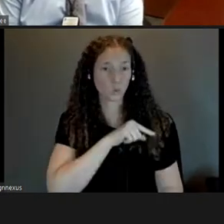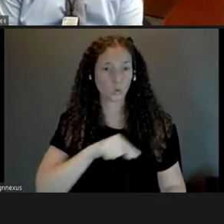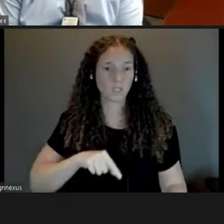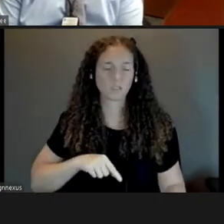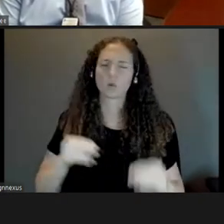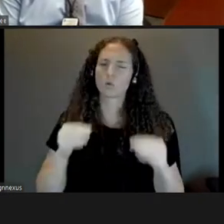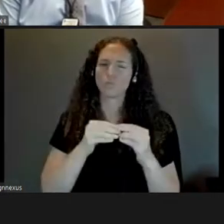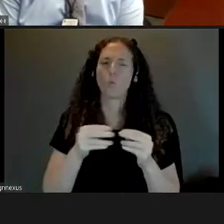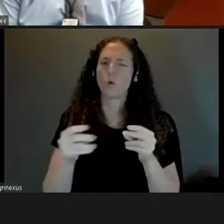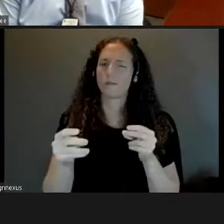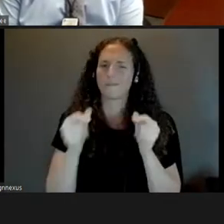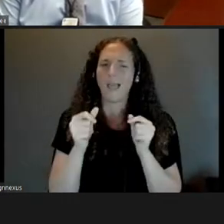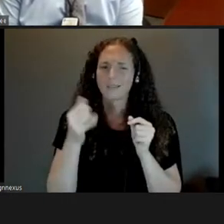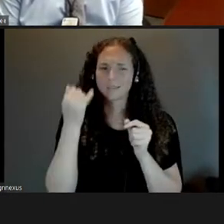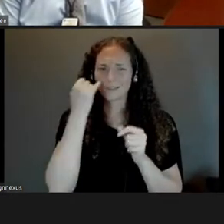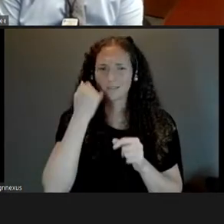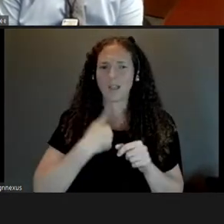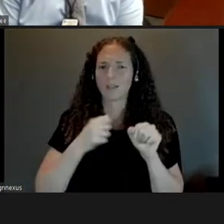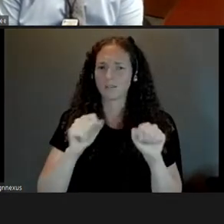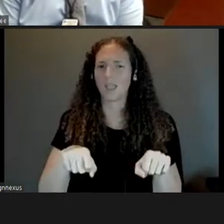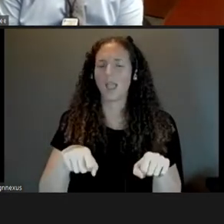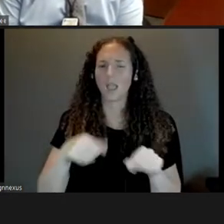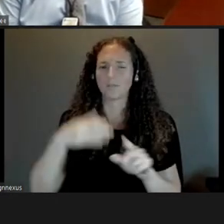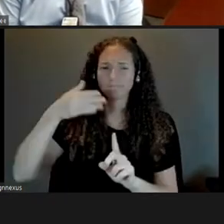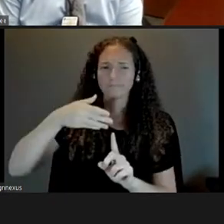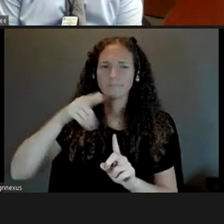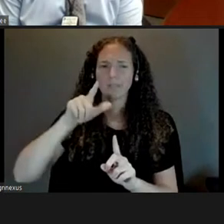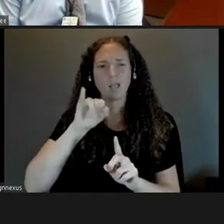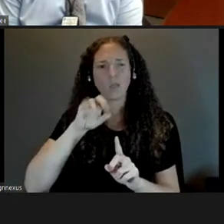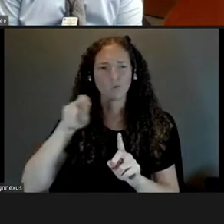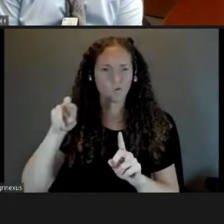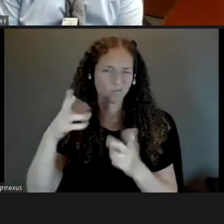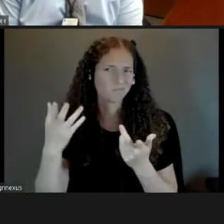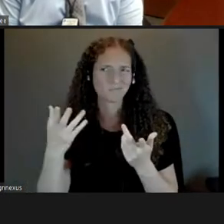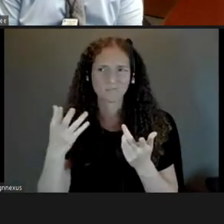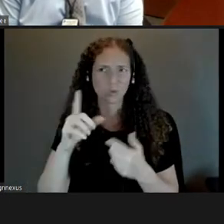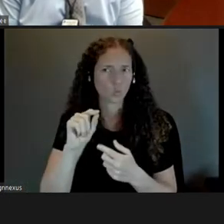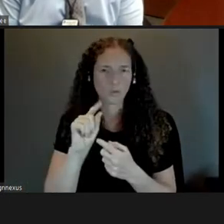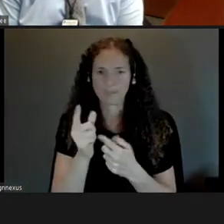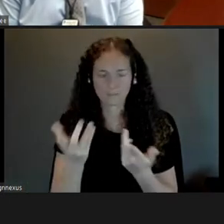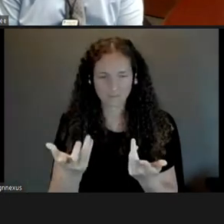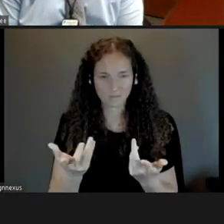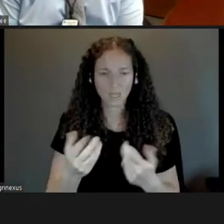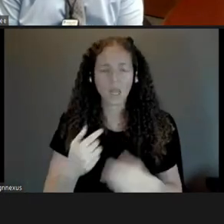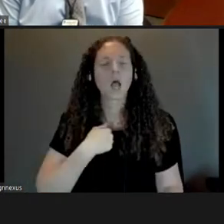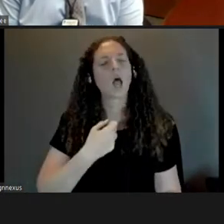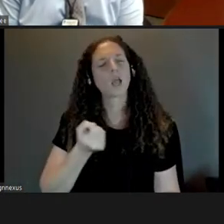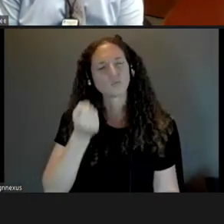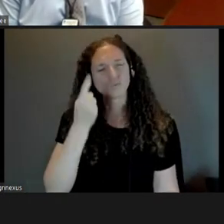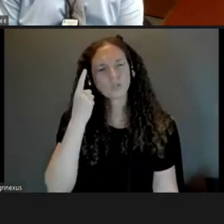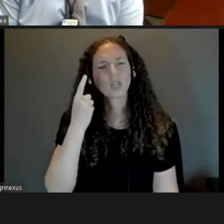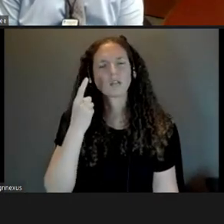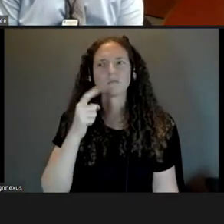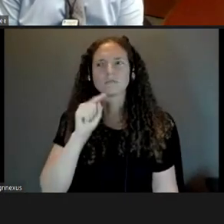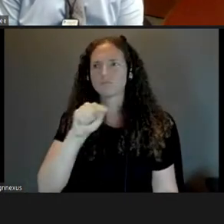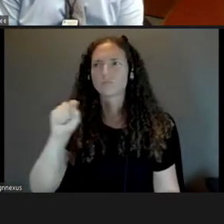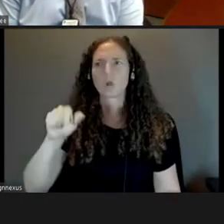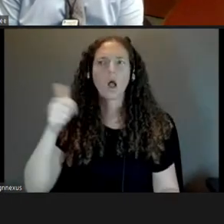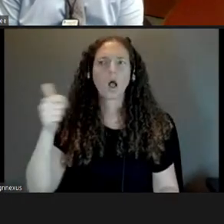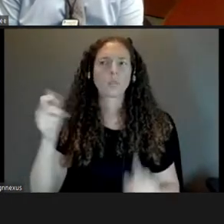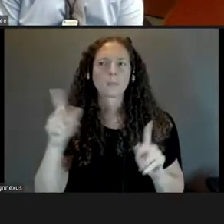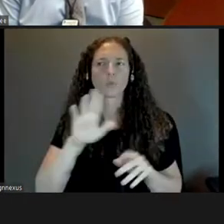if I can use the Long Island Railroad because it's 20 minutes. I do understand everybody else's concerns, but I'm